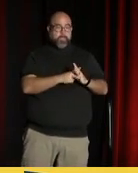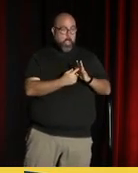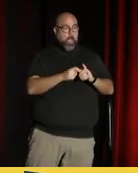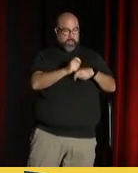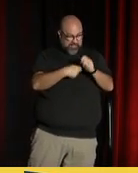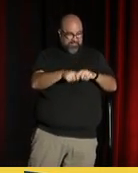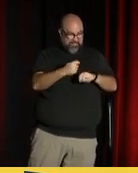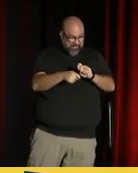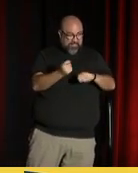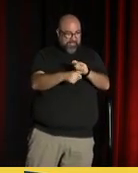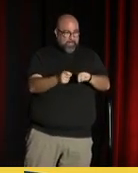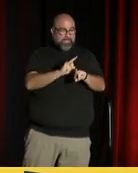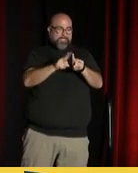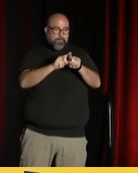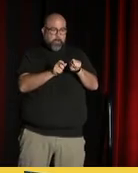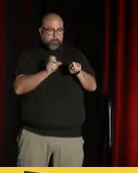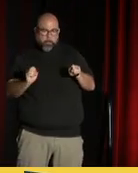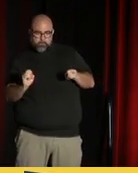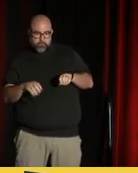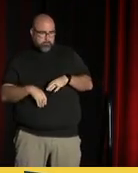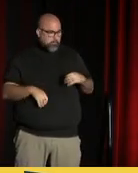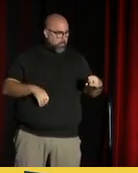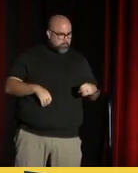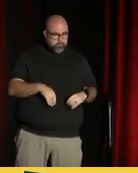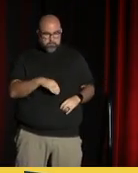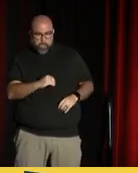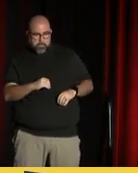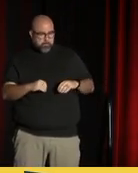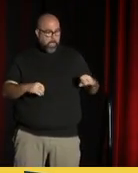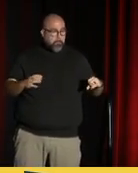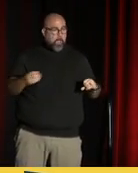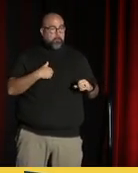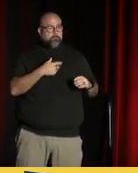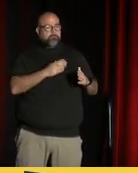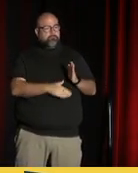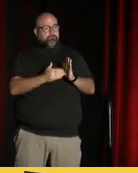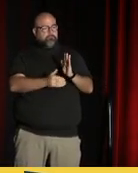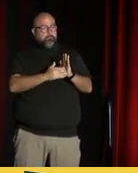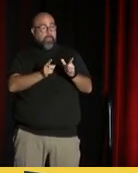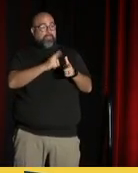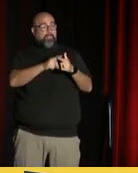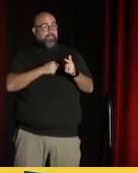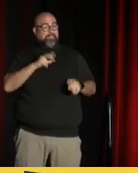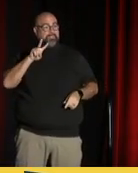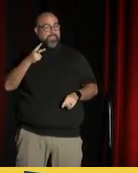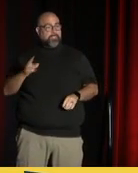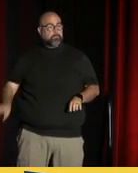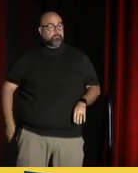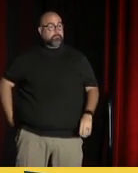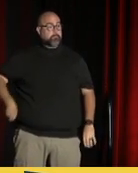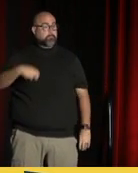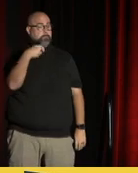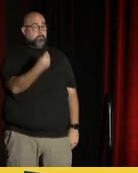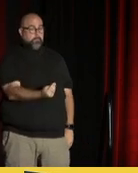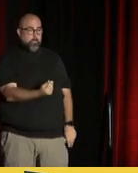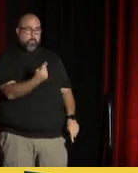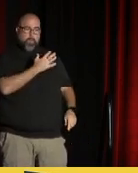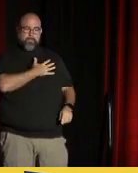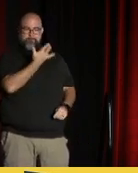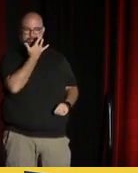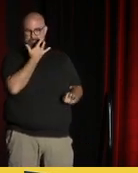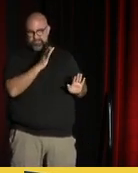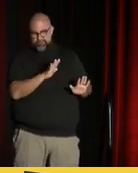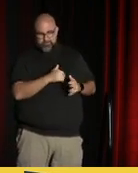the knot appear in different places on the rope. And after he'd done that a few times, I brought out the second trick, which is one of my